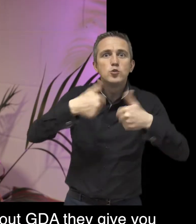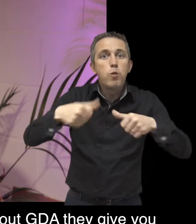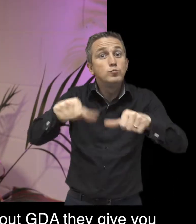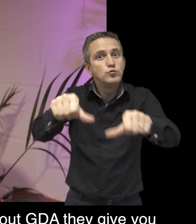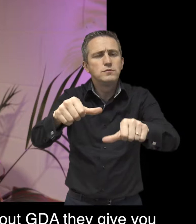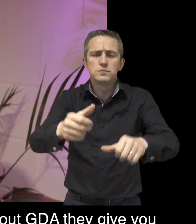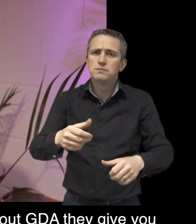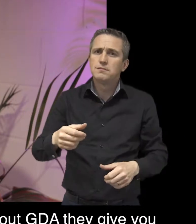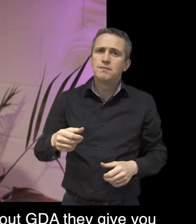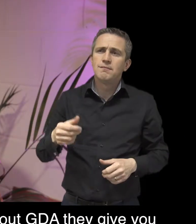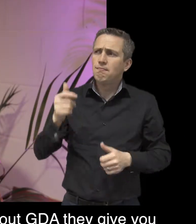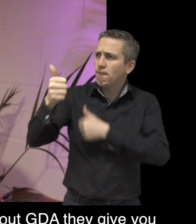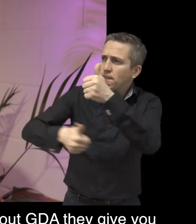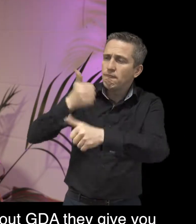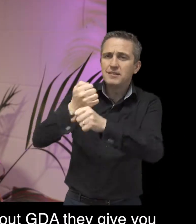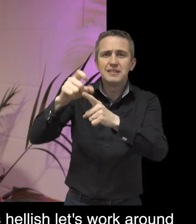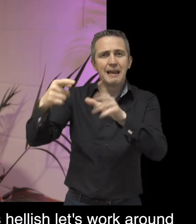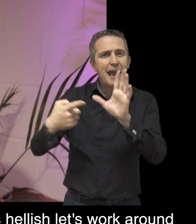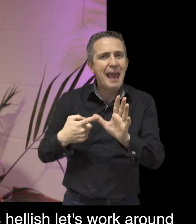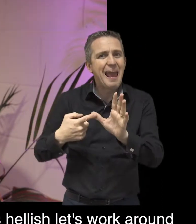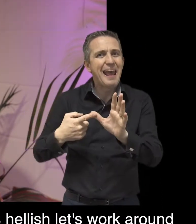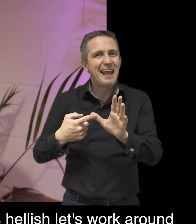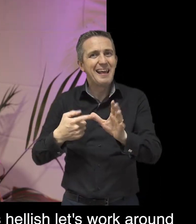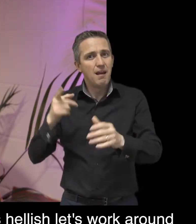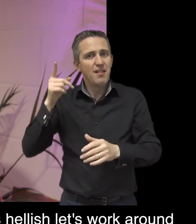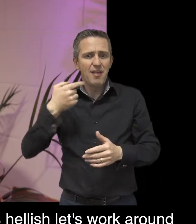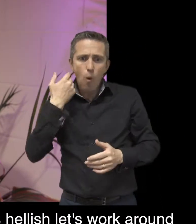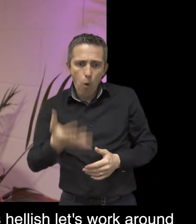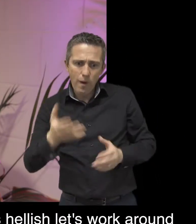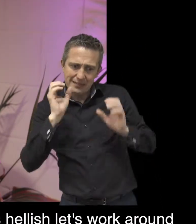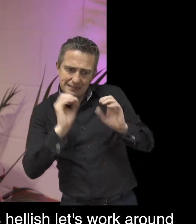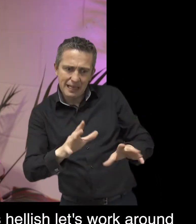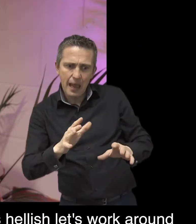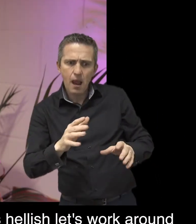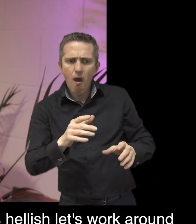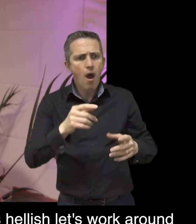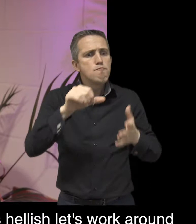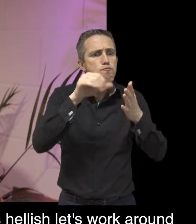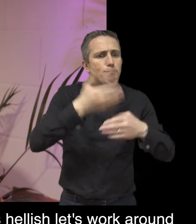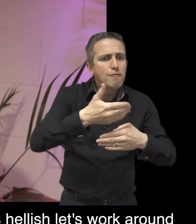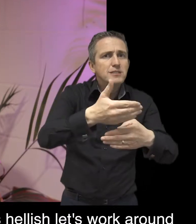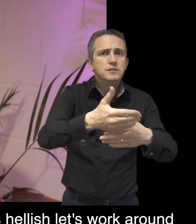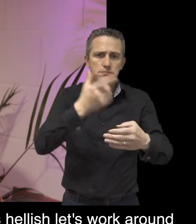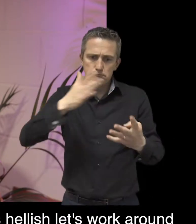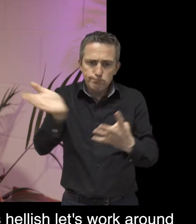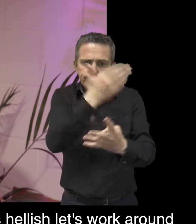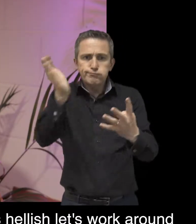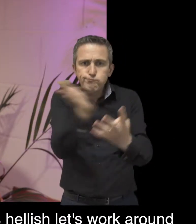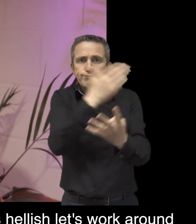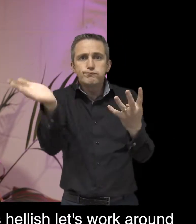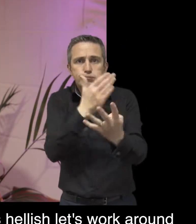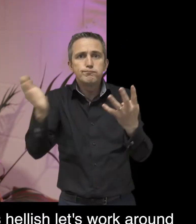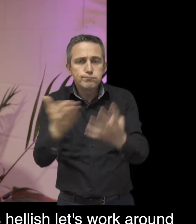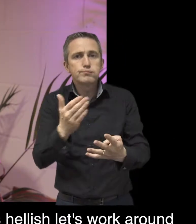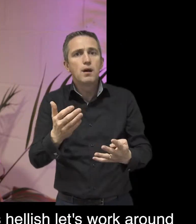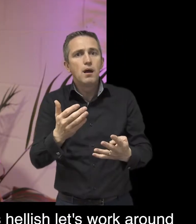It's the first place and the only place that I can find that say, right, this is hellish, let's work around it. Let's see what we can do, and not just